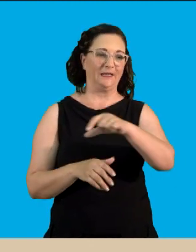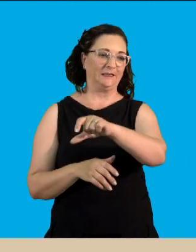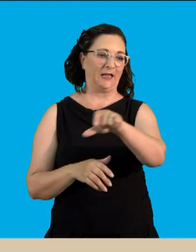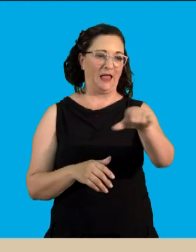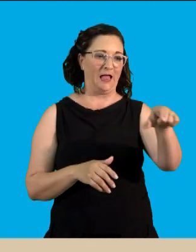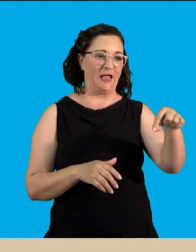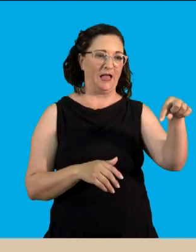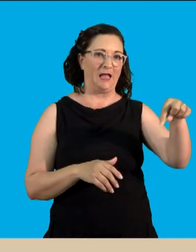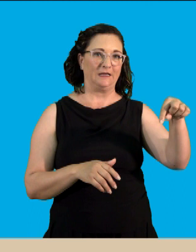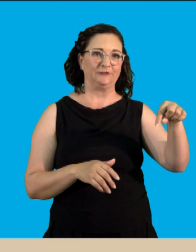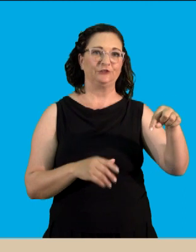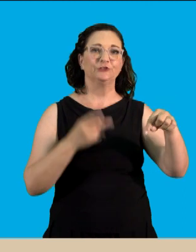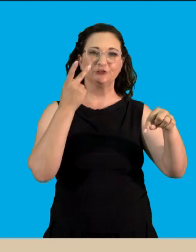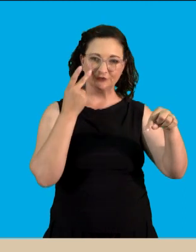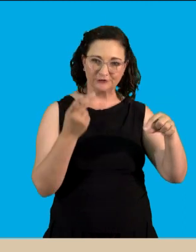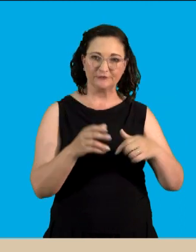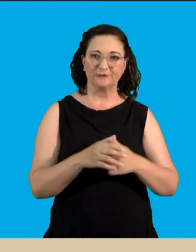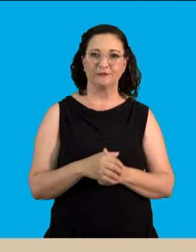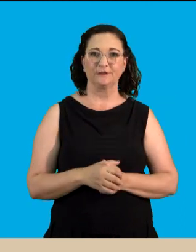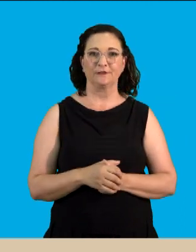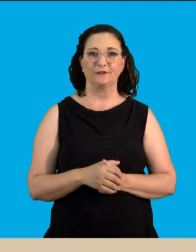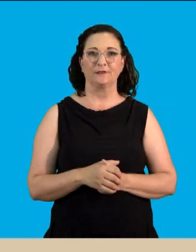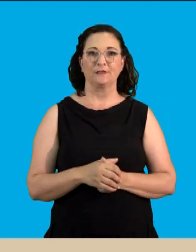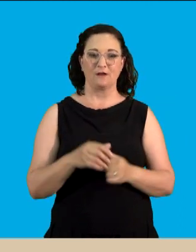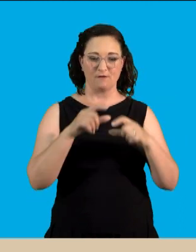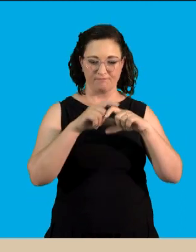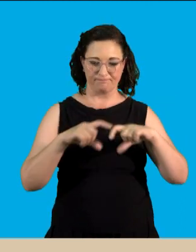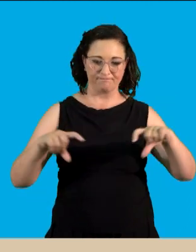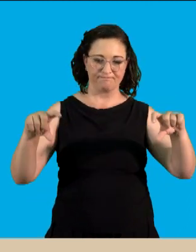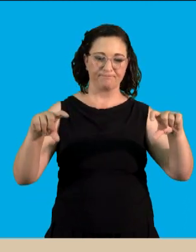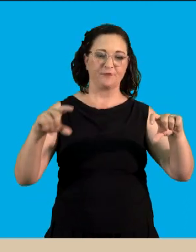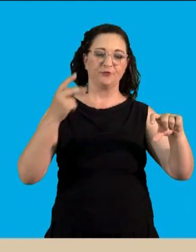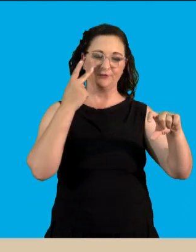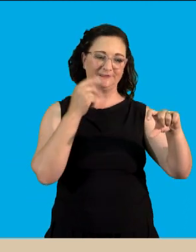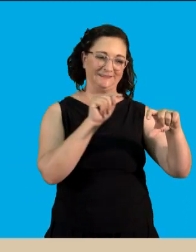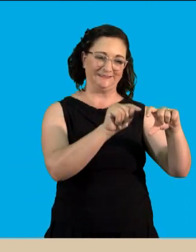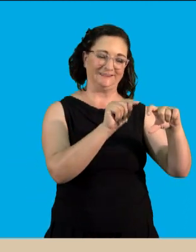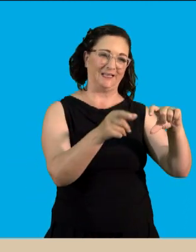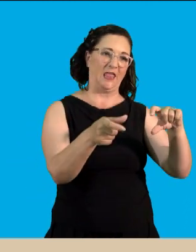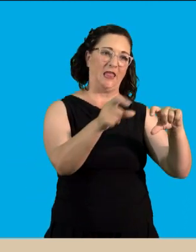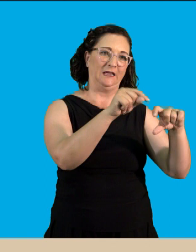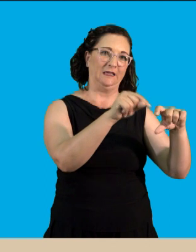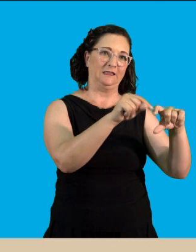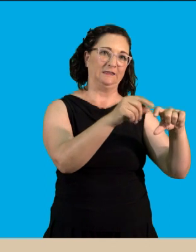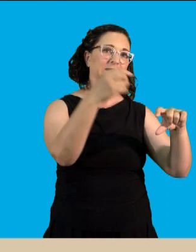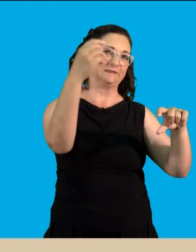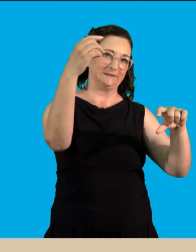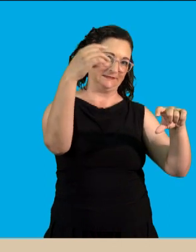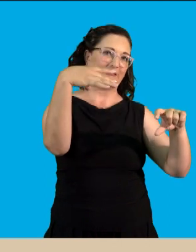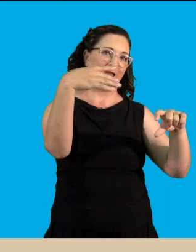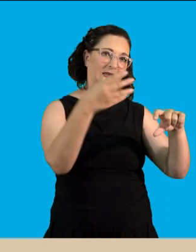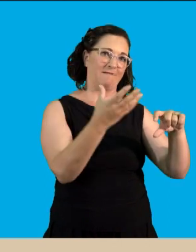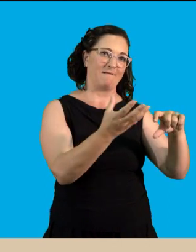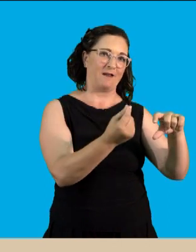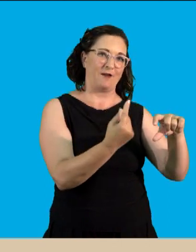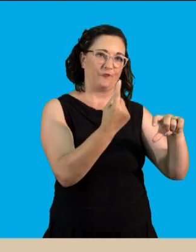the edge. If you look at the picture here, you can see that that is our Milky Way right at the edge of the Milky Way